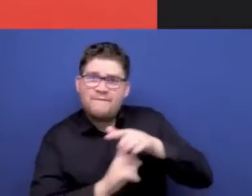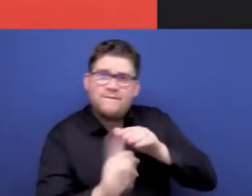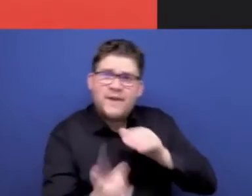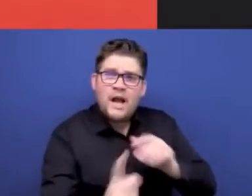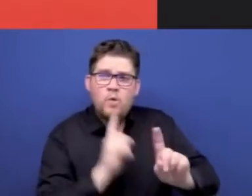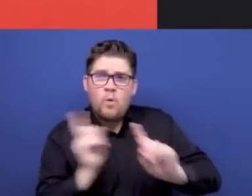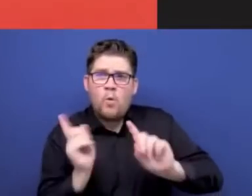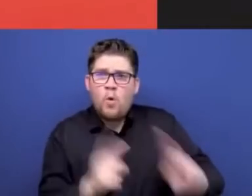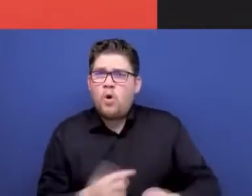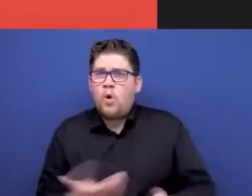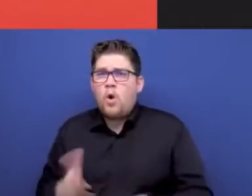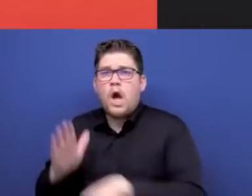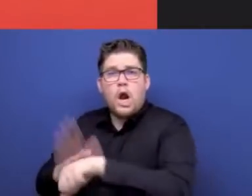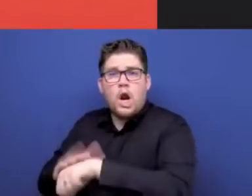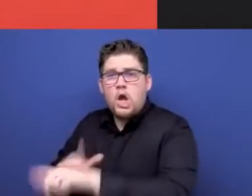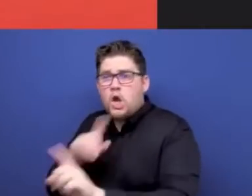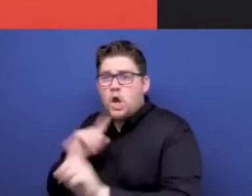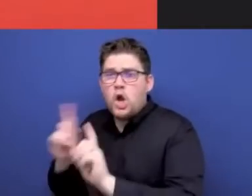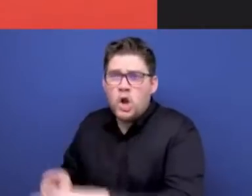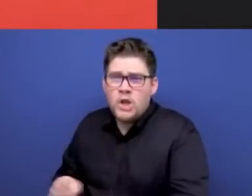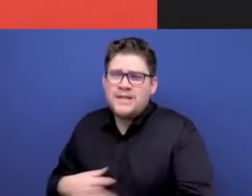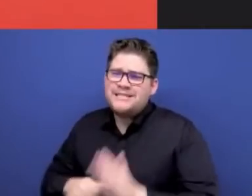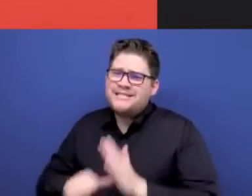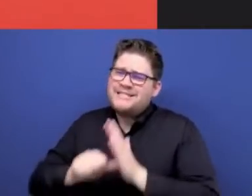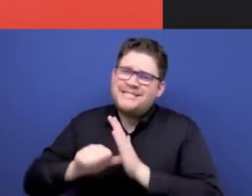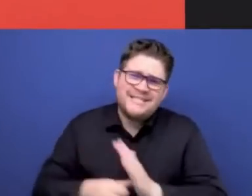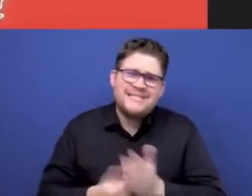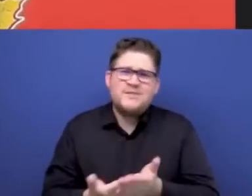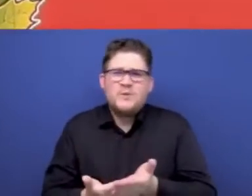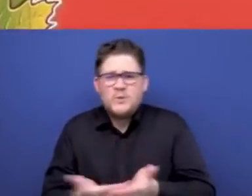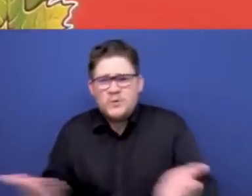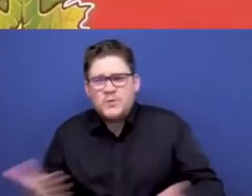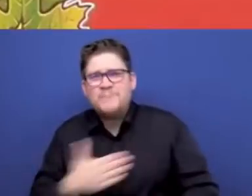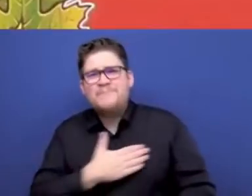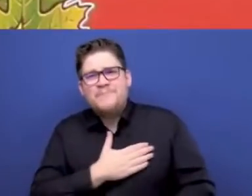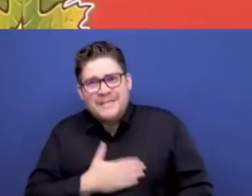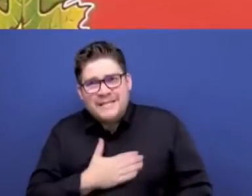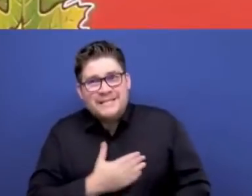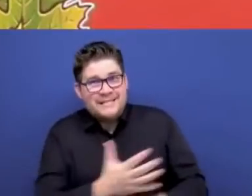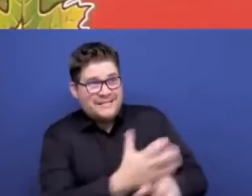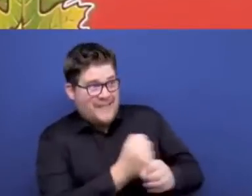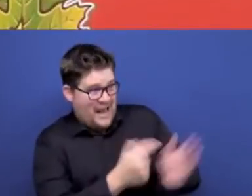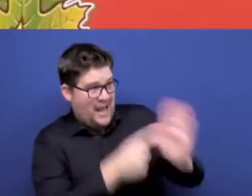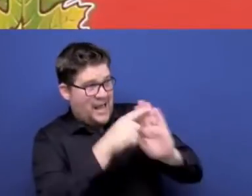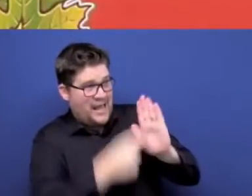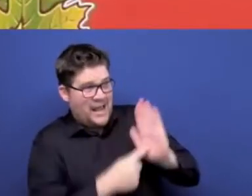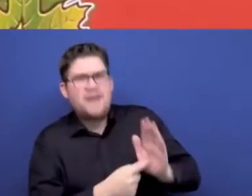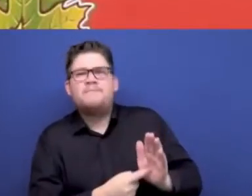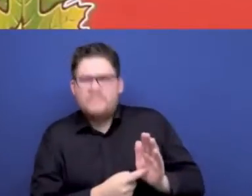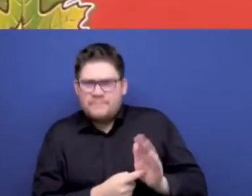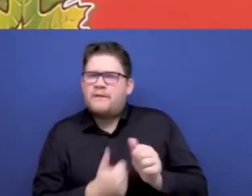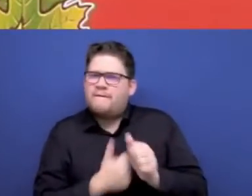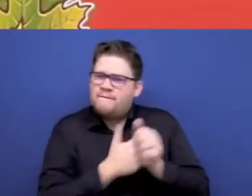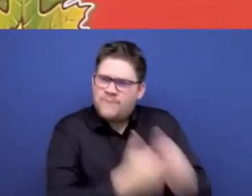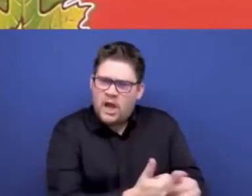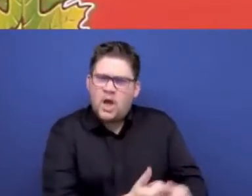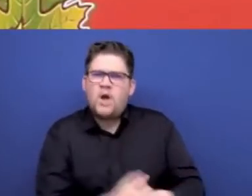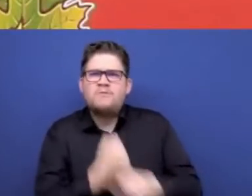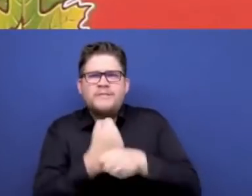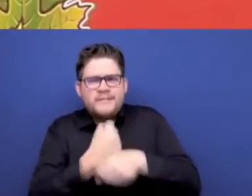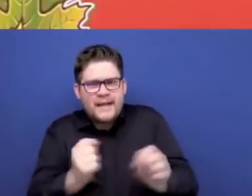to getting out of those areas safely and in an orderly manner. You may receive information through a number of